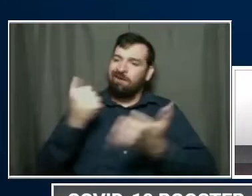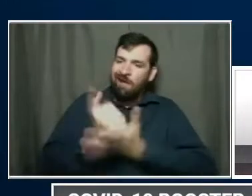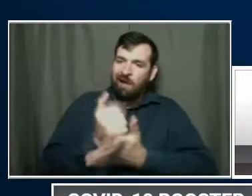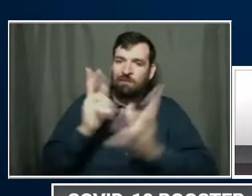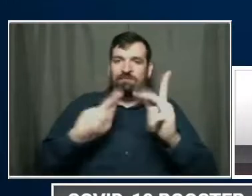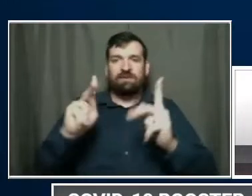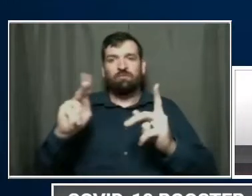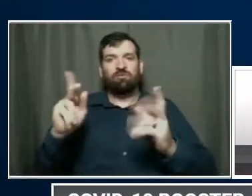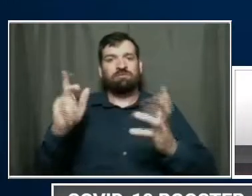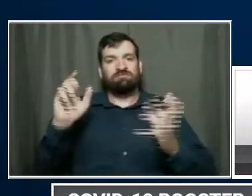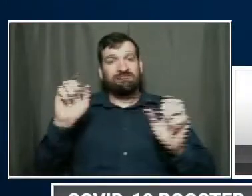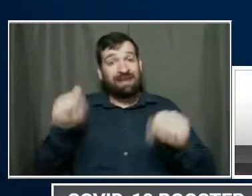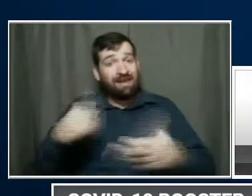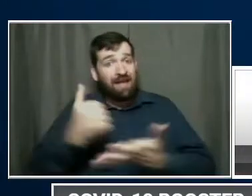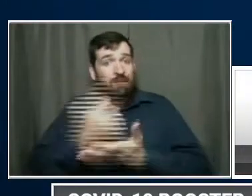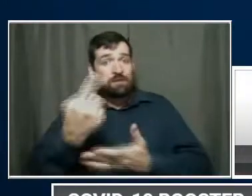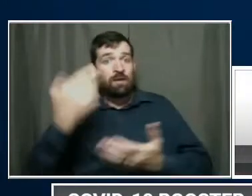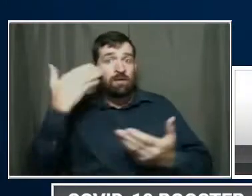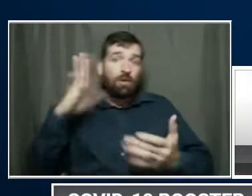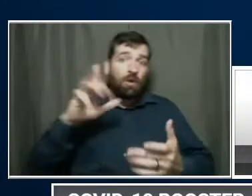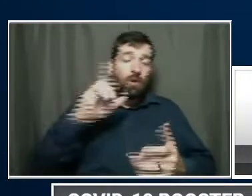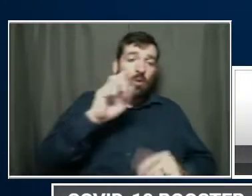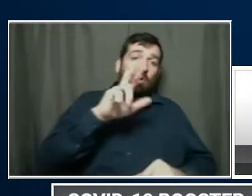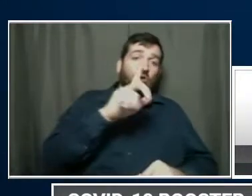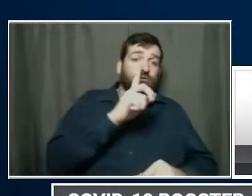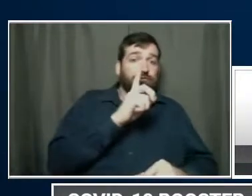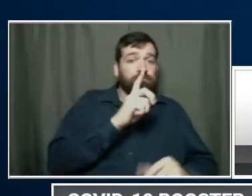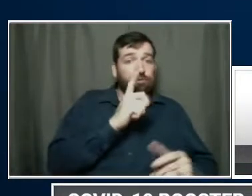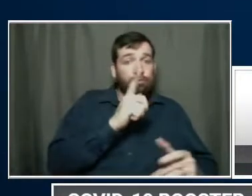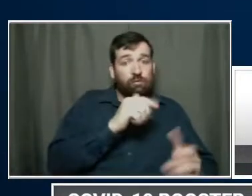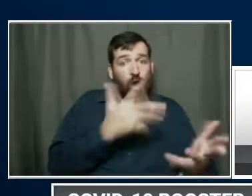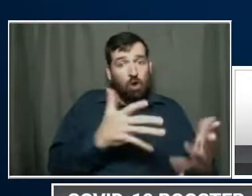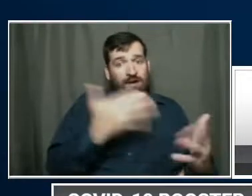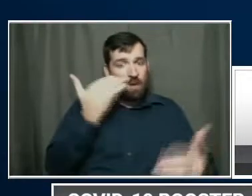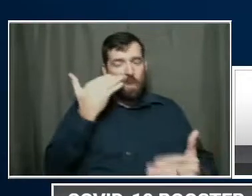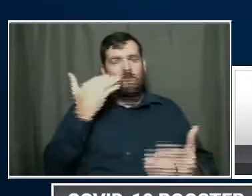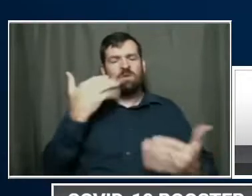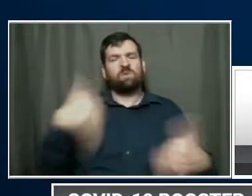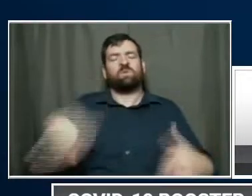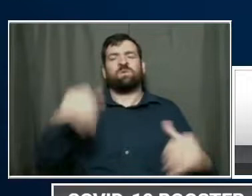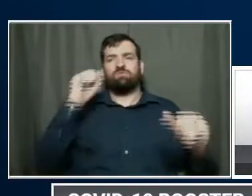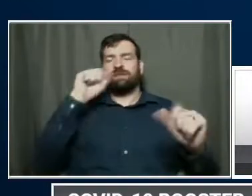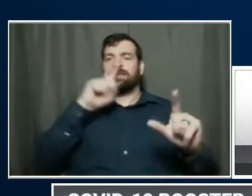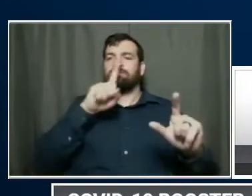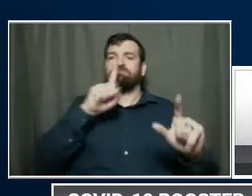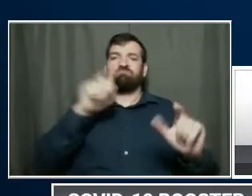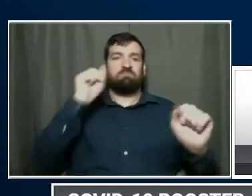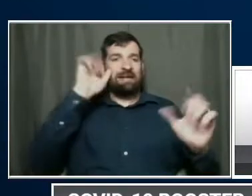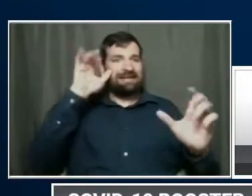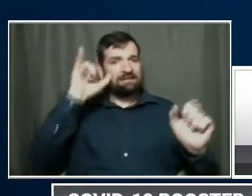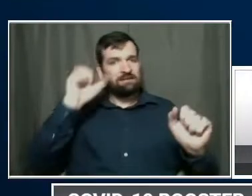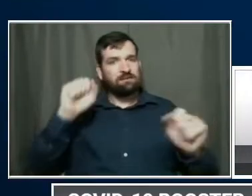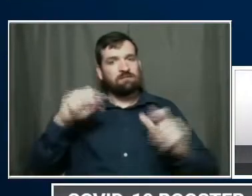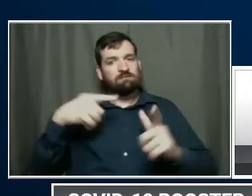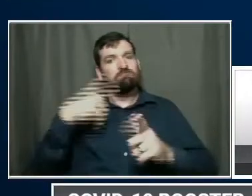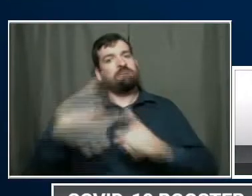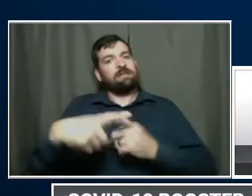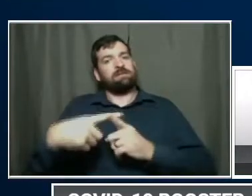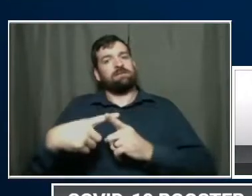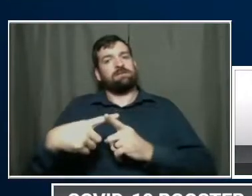I can help someone I do know. So I think it's got to just be a real eye-opening experience for so many people, and then lives that are saved on top of it,